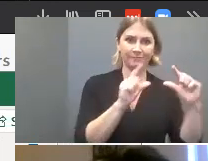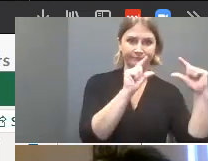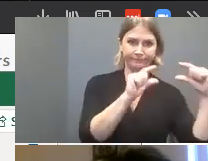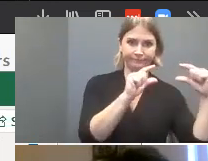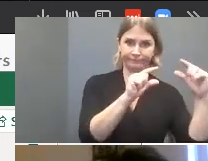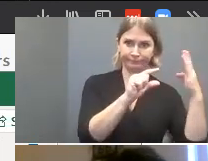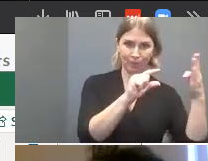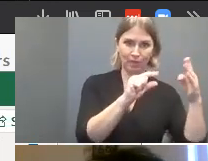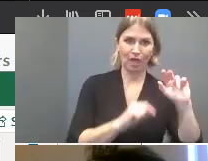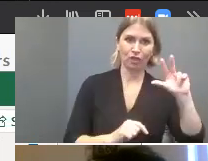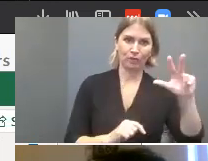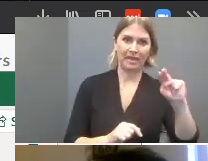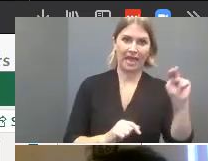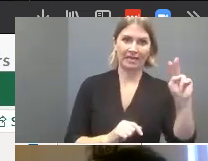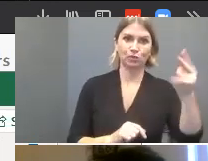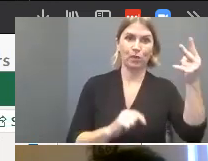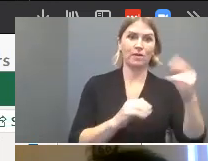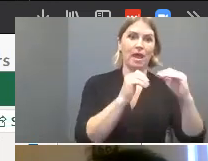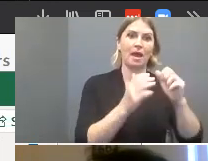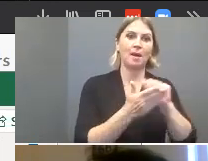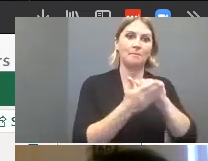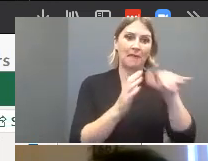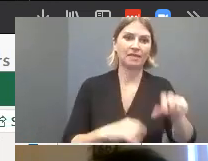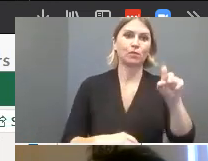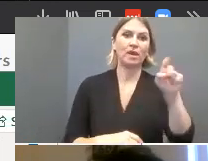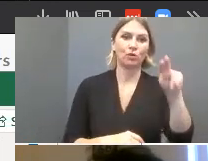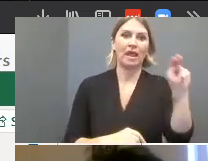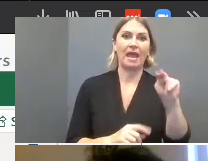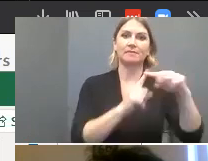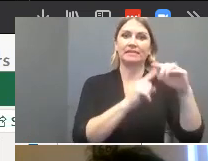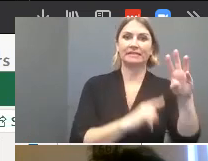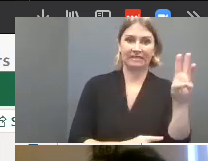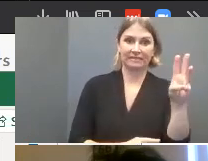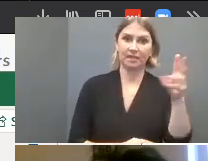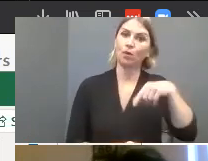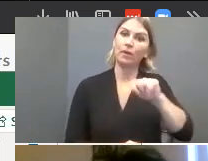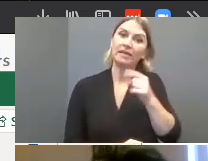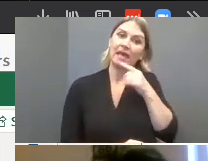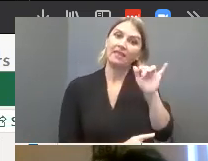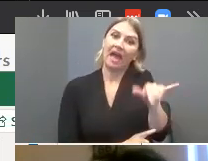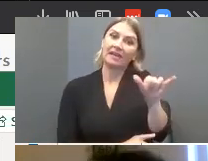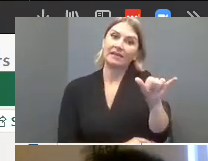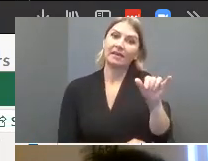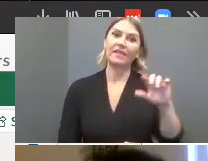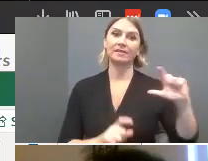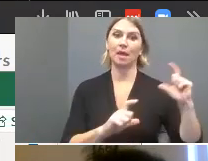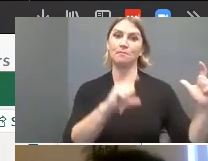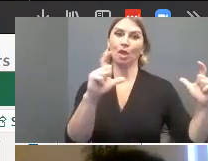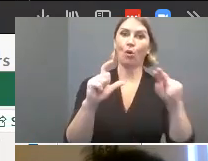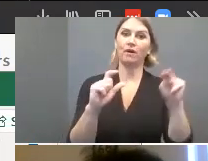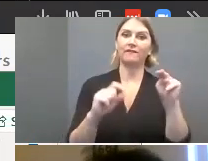is 3n squared minus 100n plus of x. And we say that it is big O of n squared.